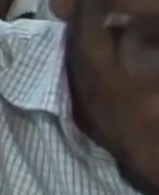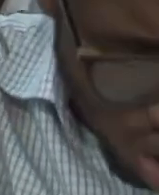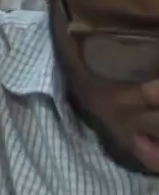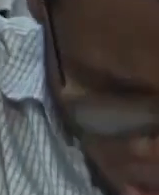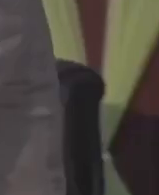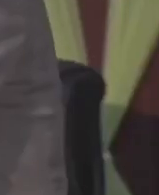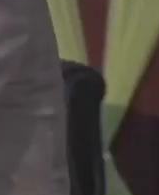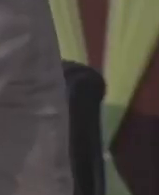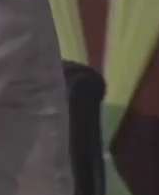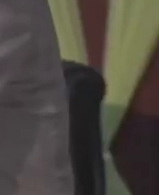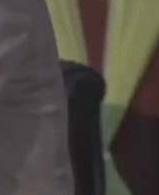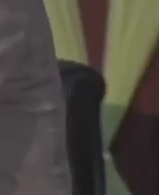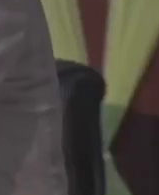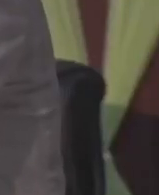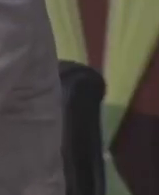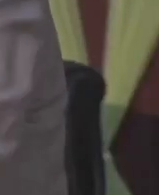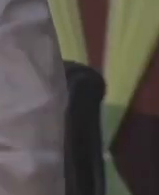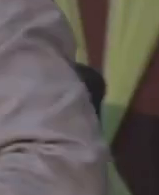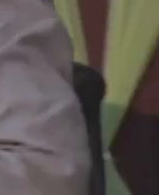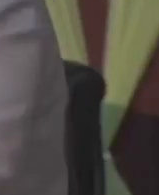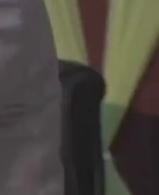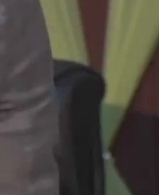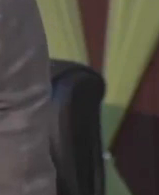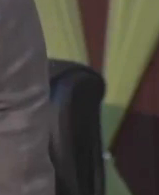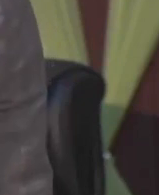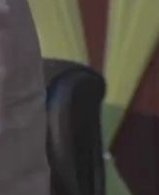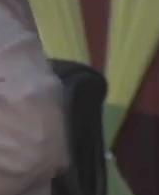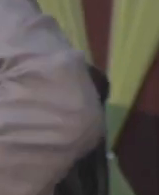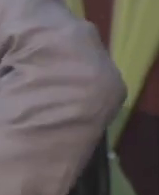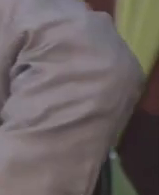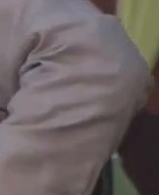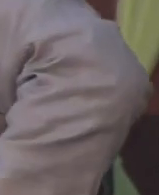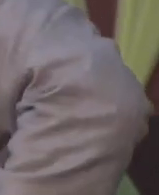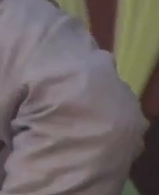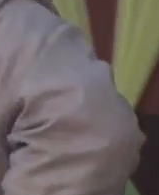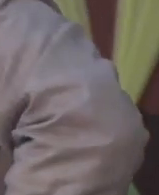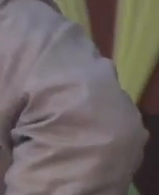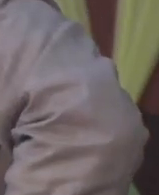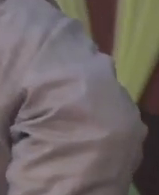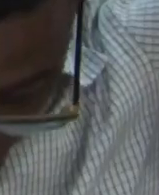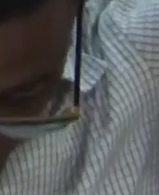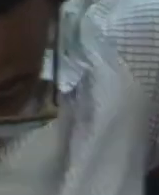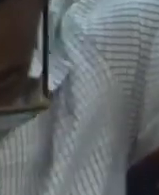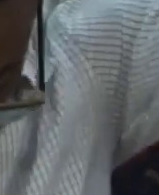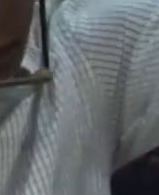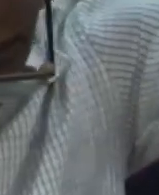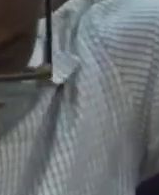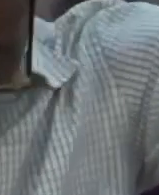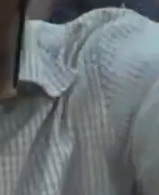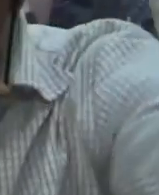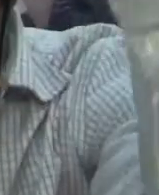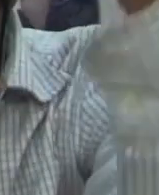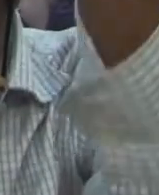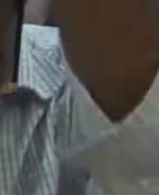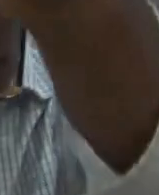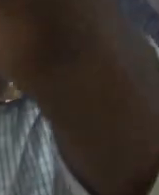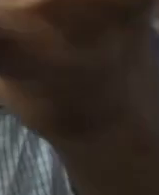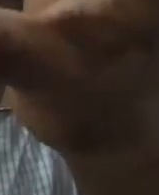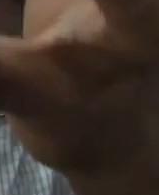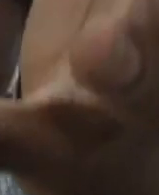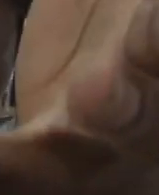is done. I said it is done. I receive. I said I